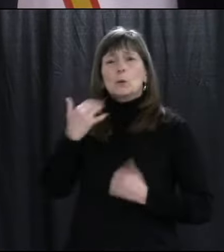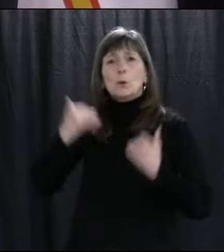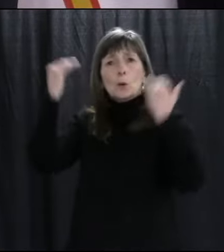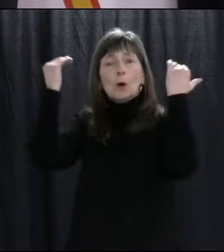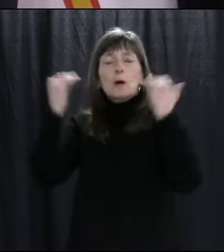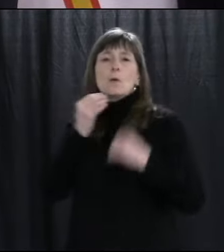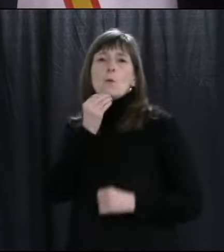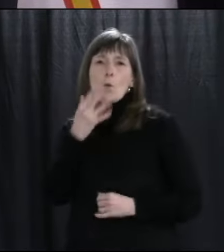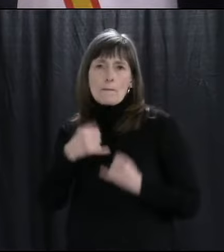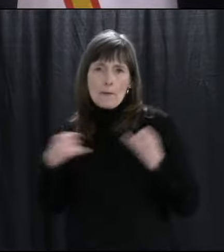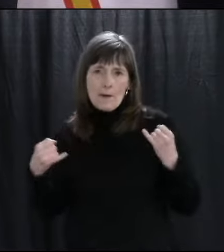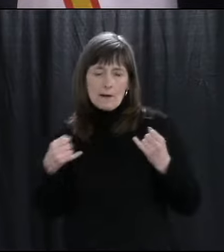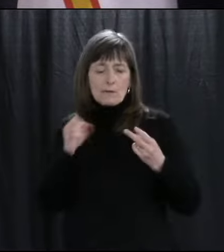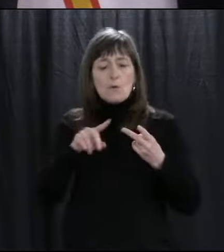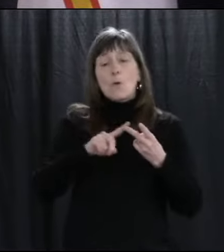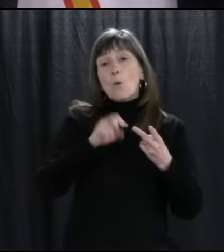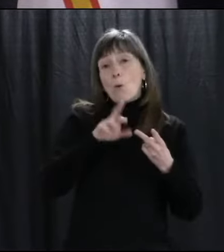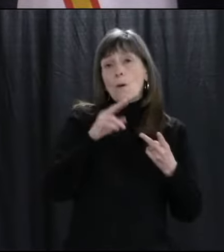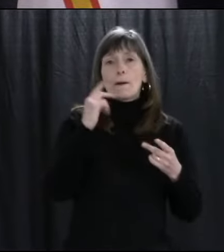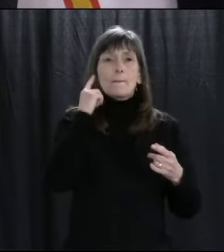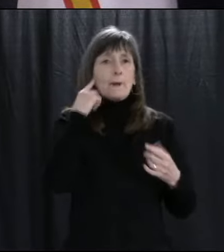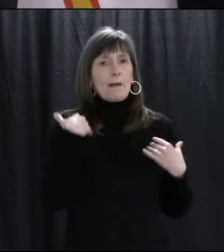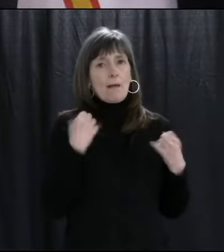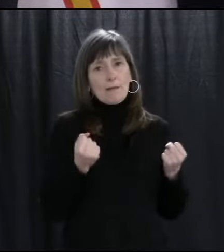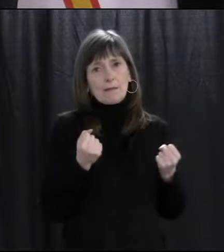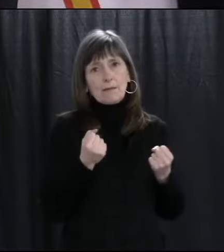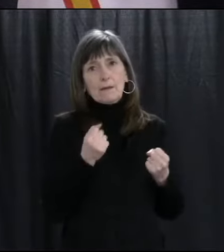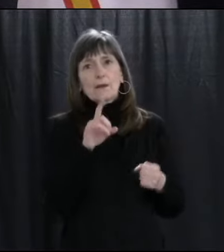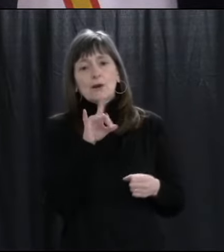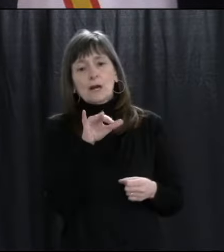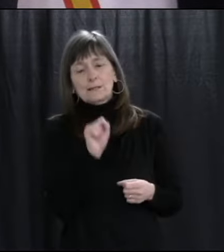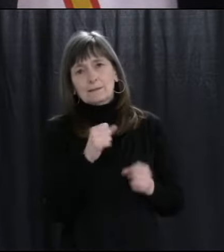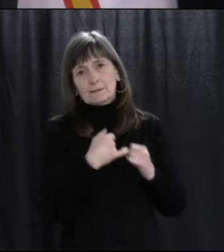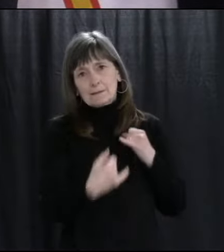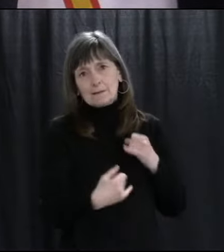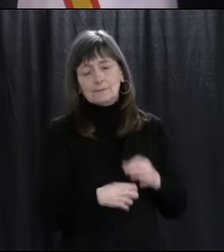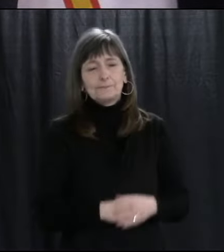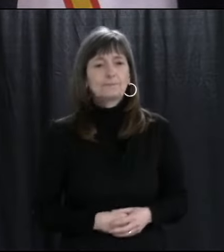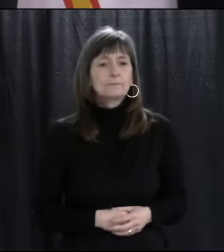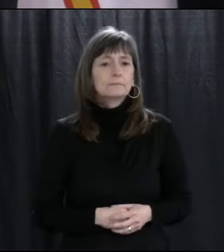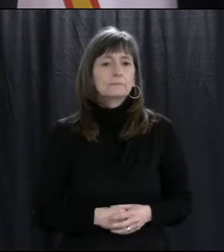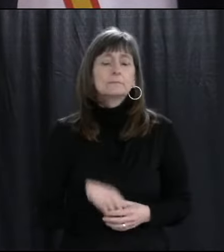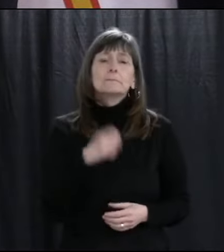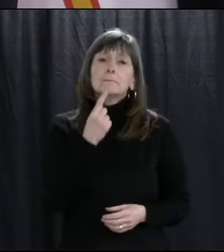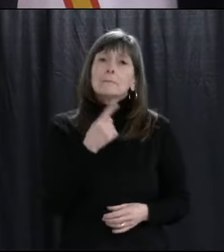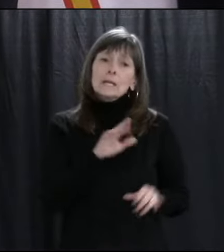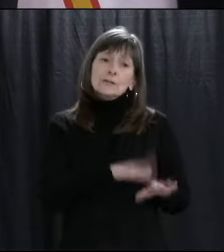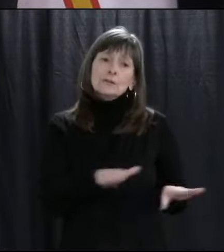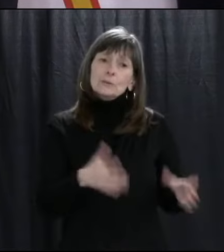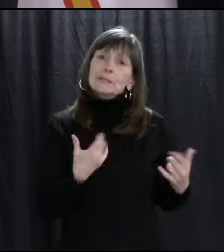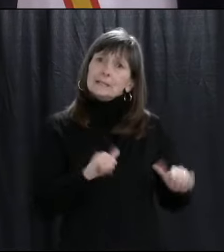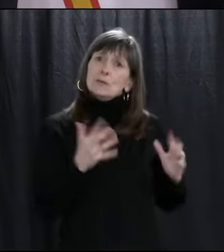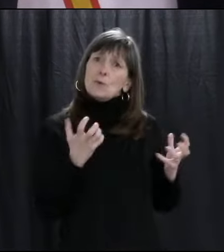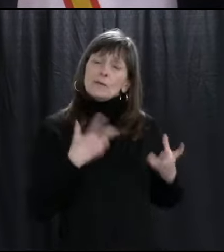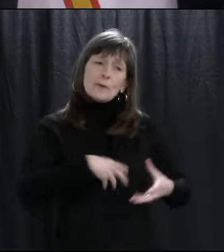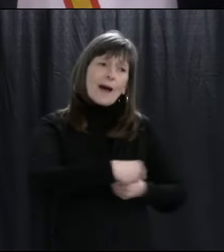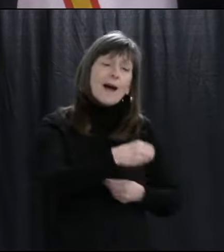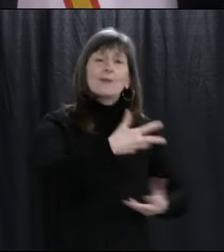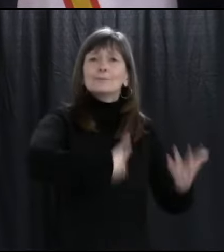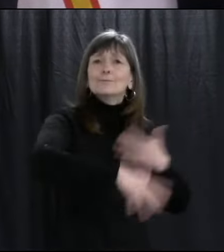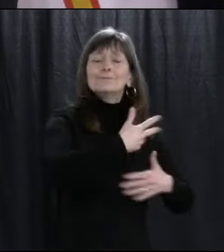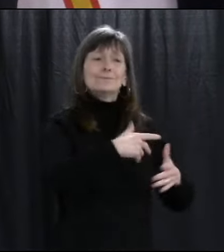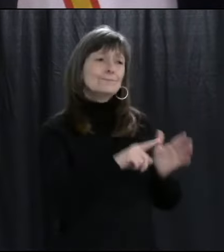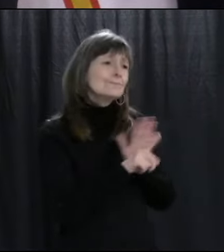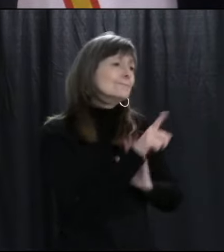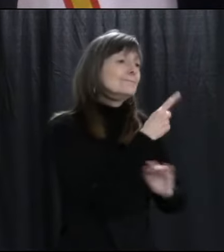Line. We want our children to continue to play, explore, learn, have fun, and feel safe.